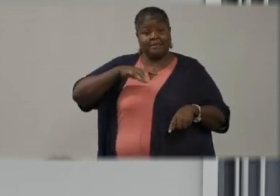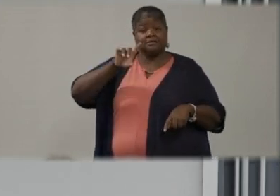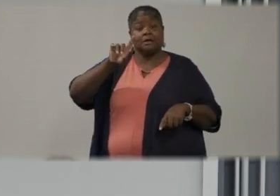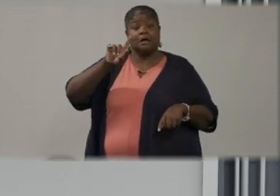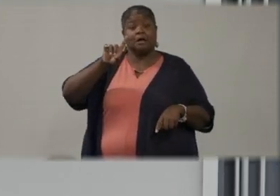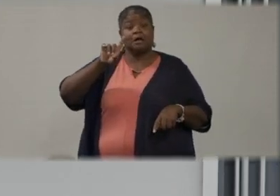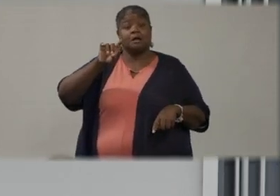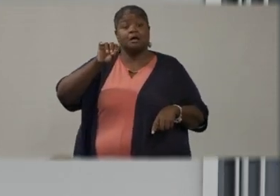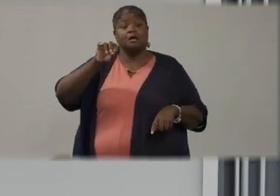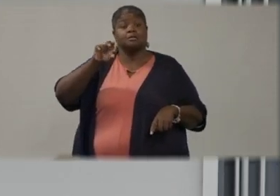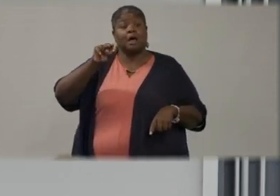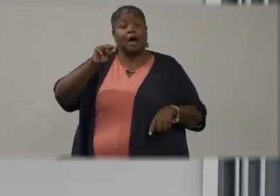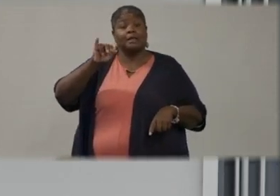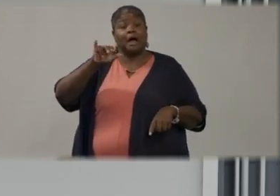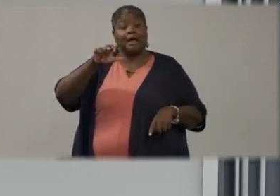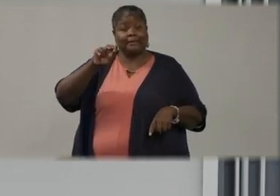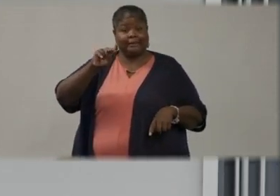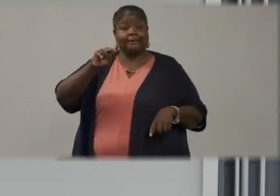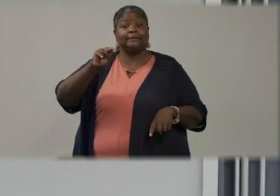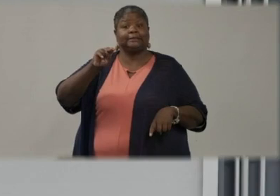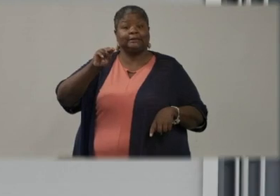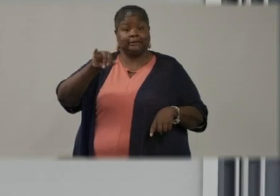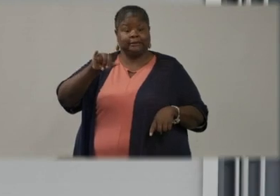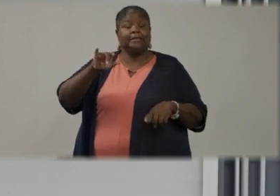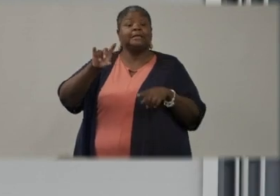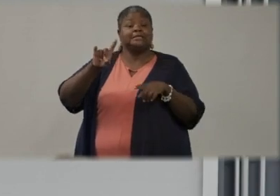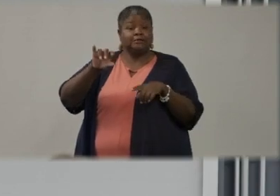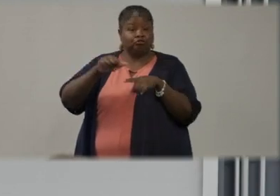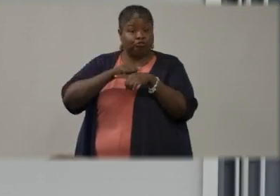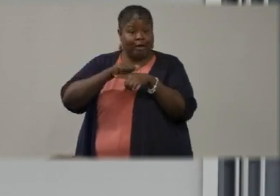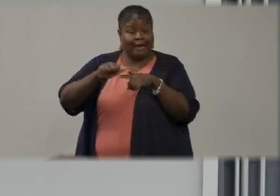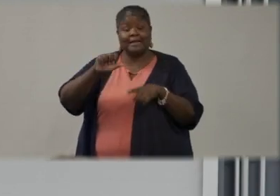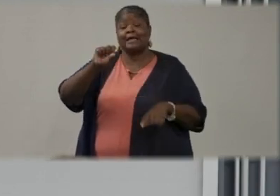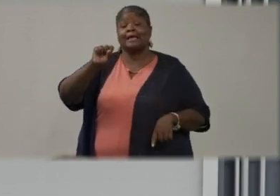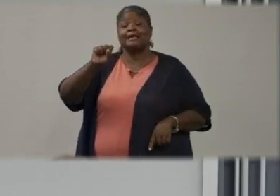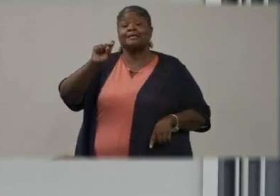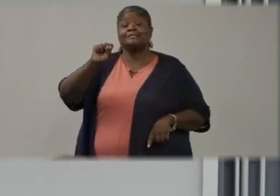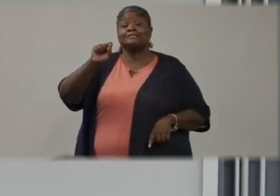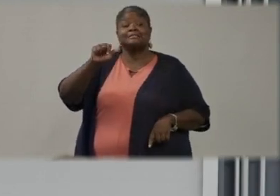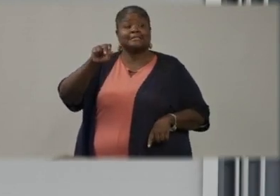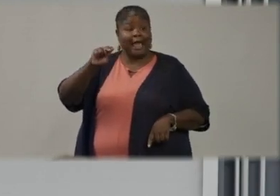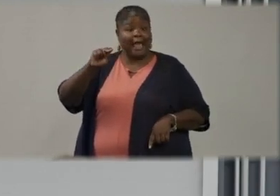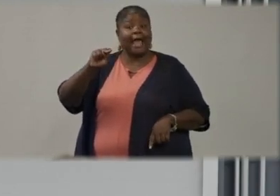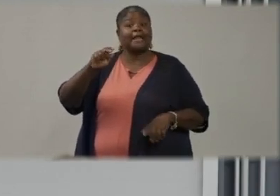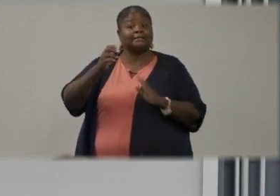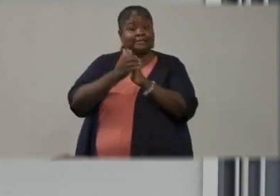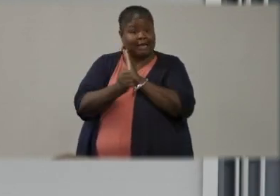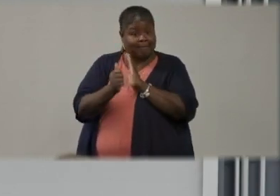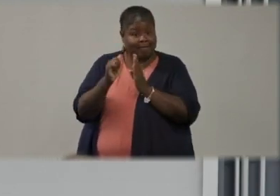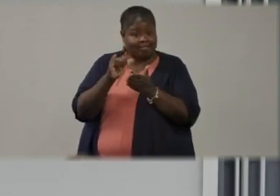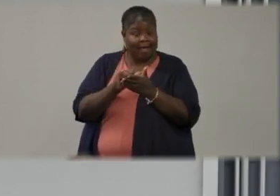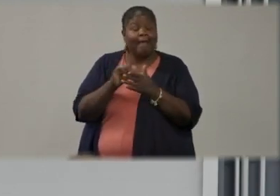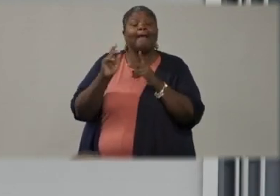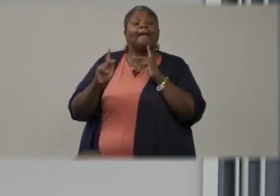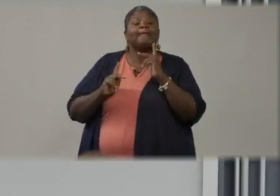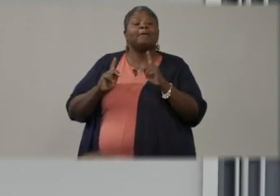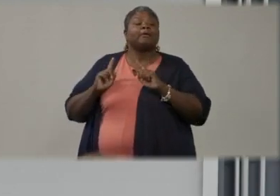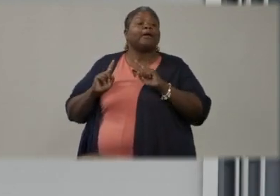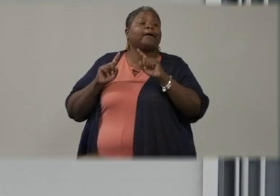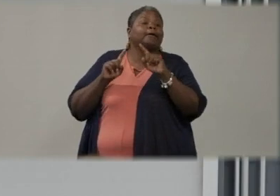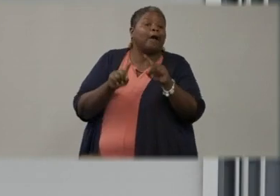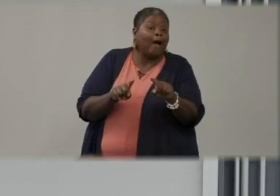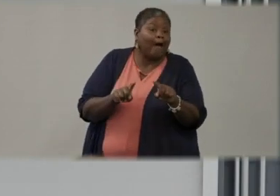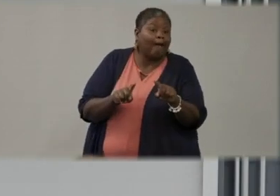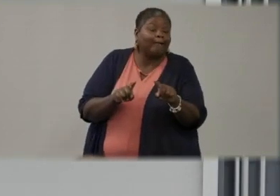up later, who did the training. And I know Stan is also very adept at that. So there are people that come out and make it not